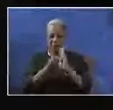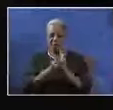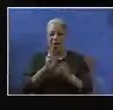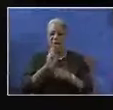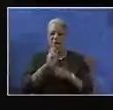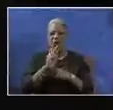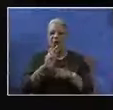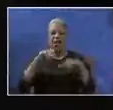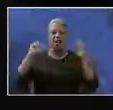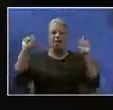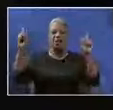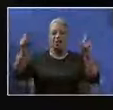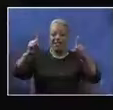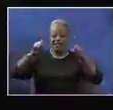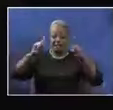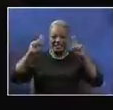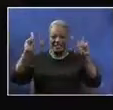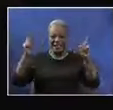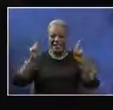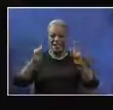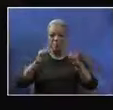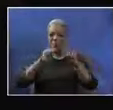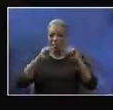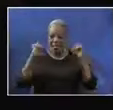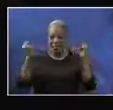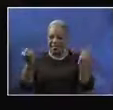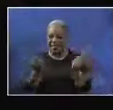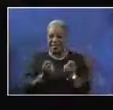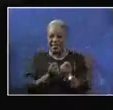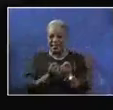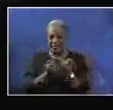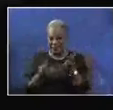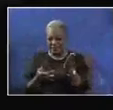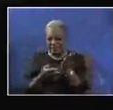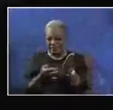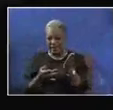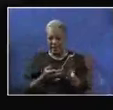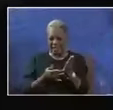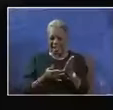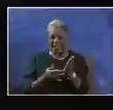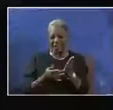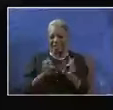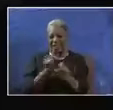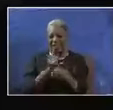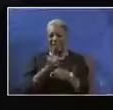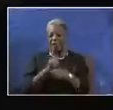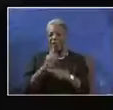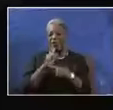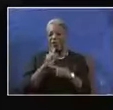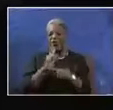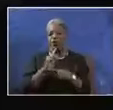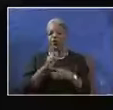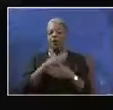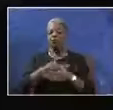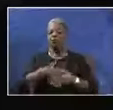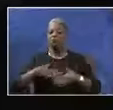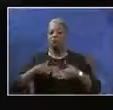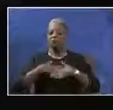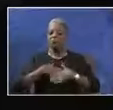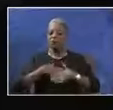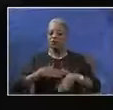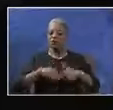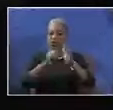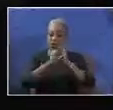celebrate them. And when this is over, we're going to have a big celebration for the hard work that these people have done. Don't forget, next week, we have